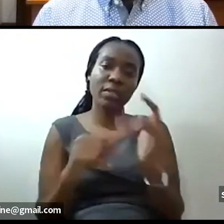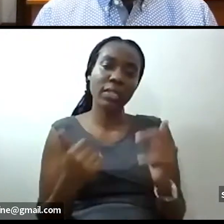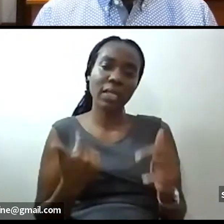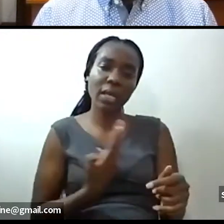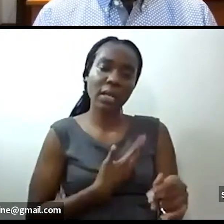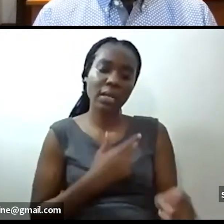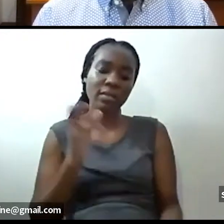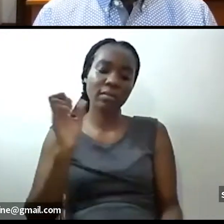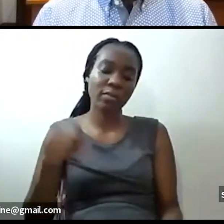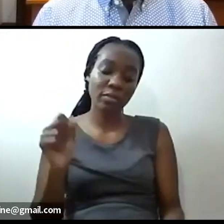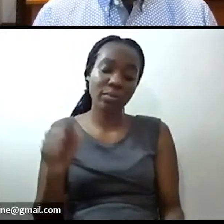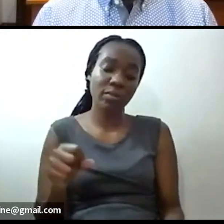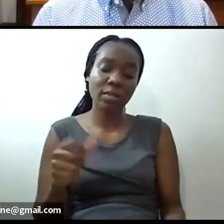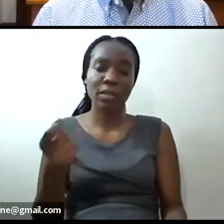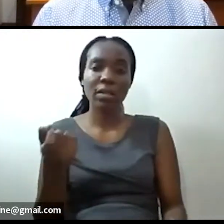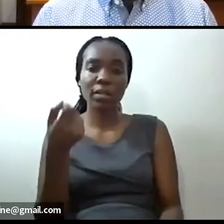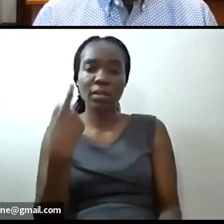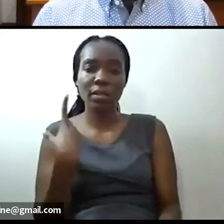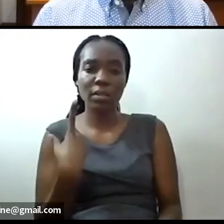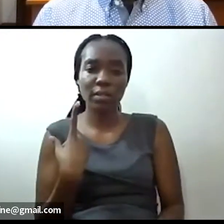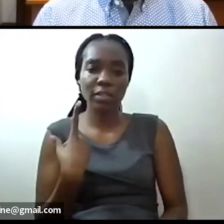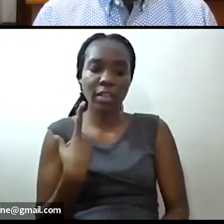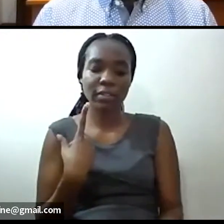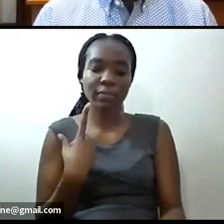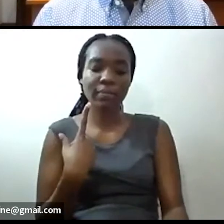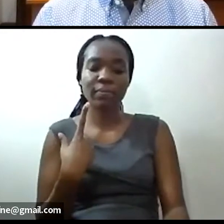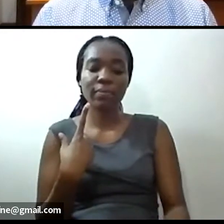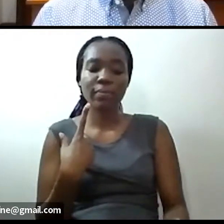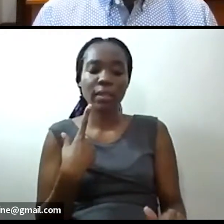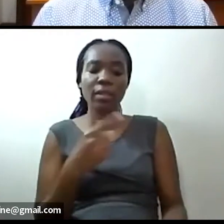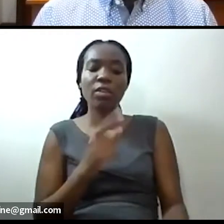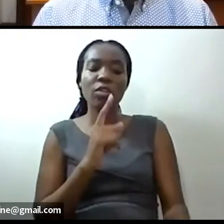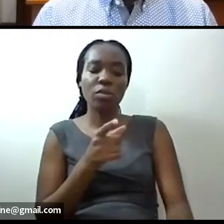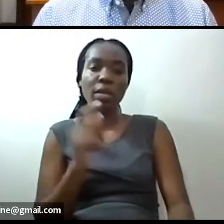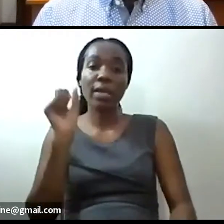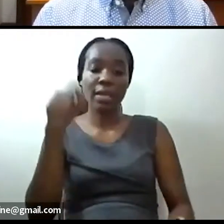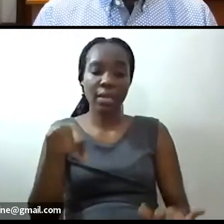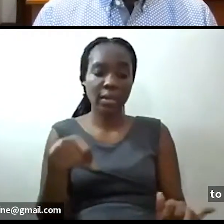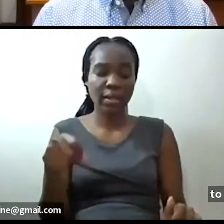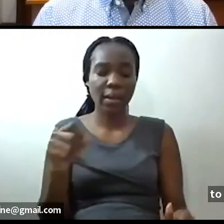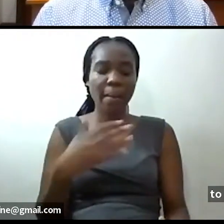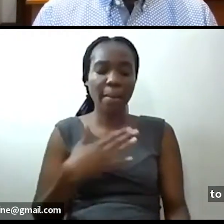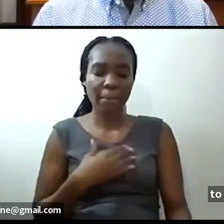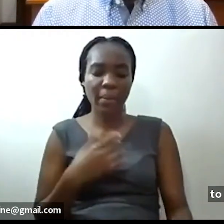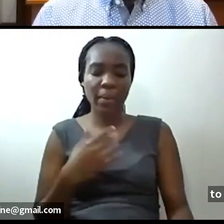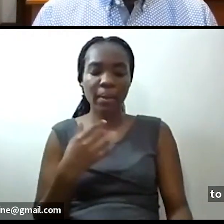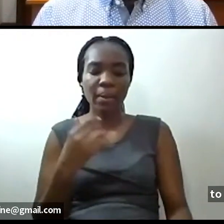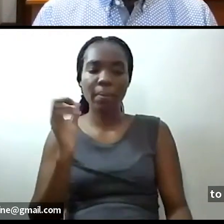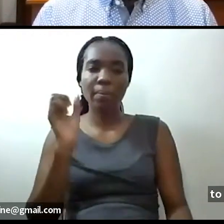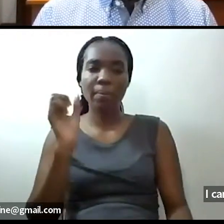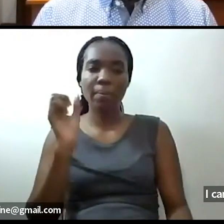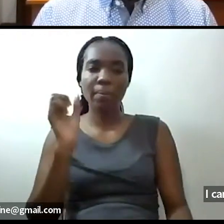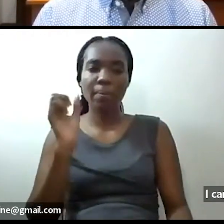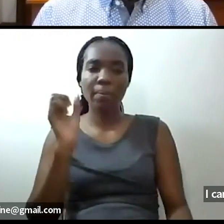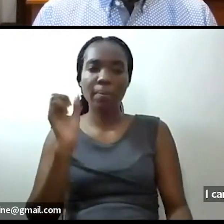can actually understand. So yes, I can confirm noise for us, and I've seen quite of the